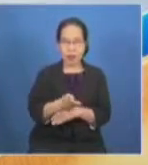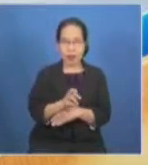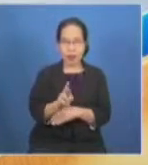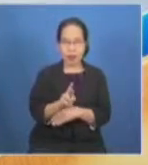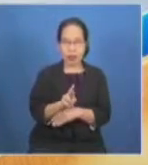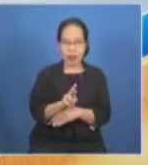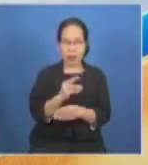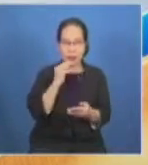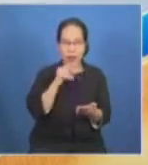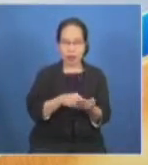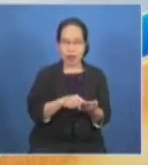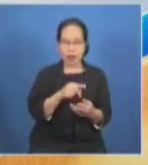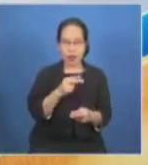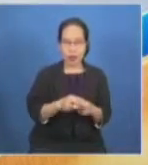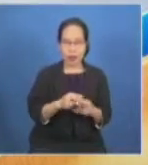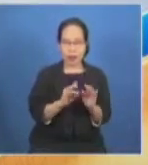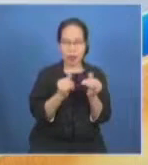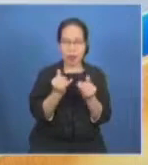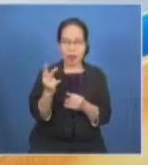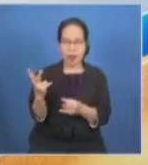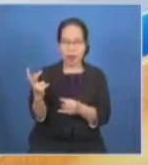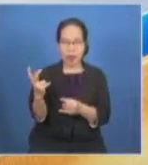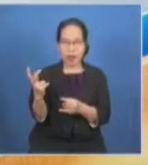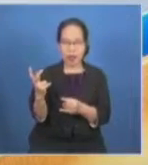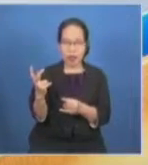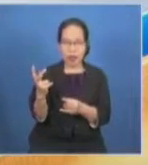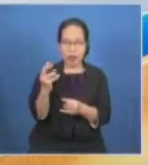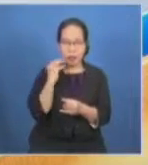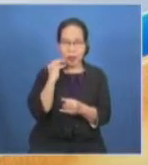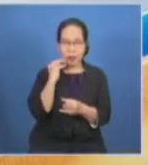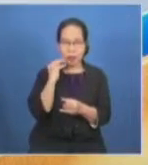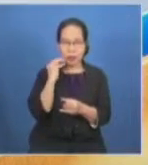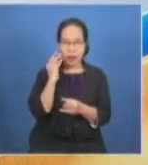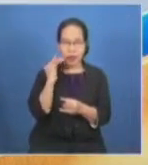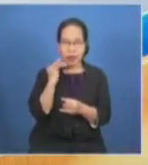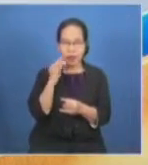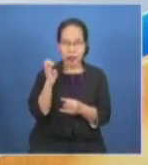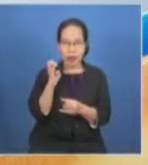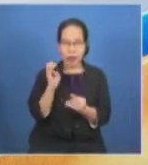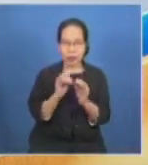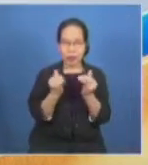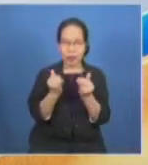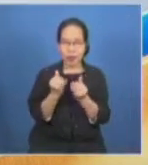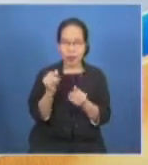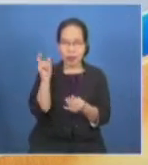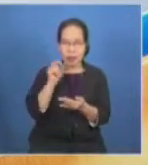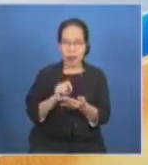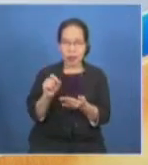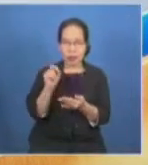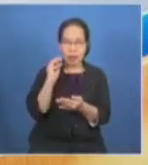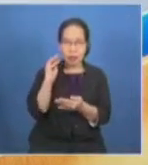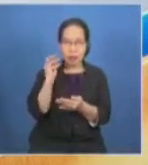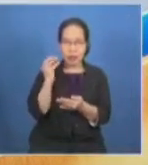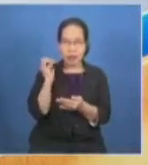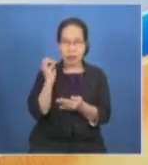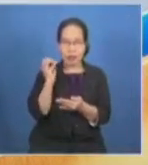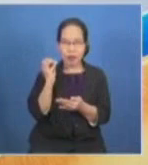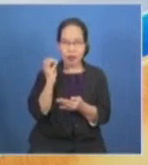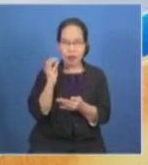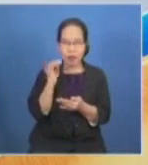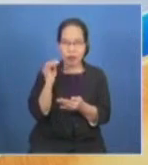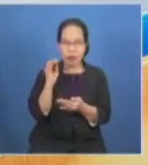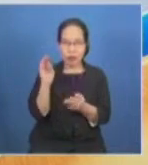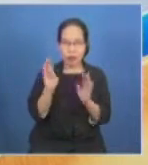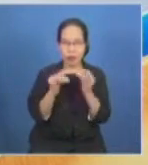We'd like to acknowledge some officers of Del Pilar, the treasurer of barangay, Mrs.